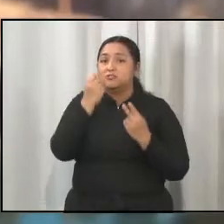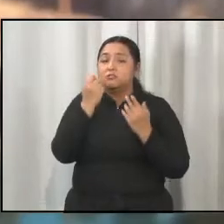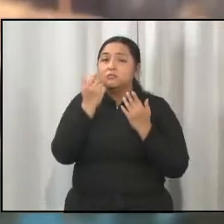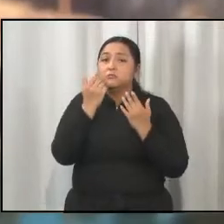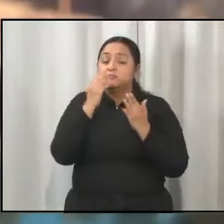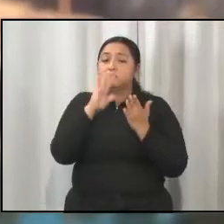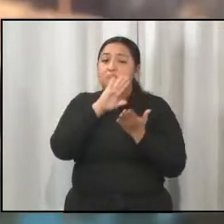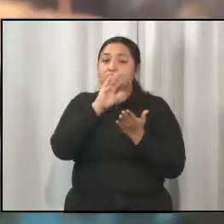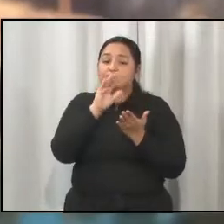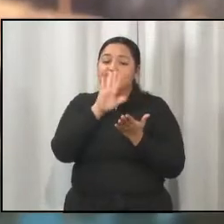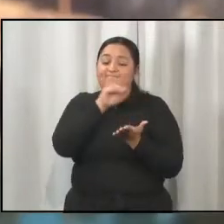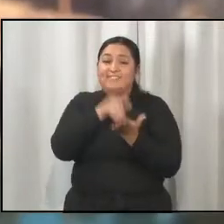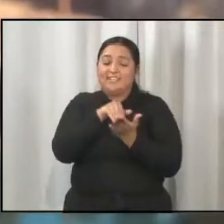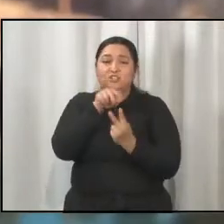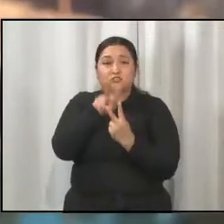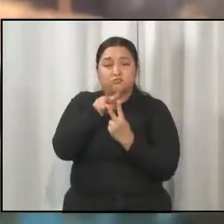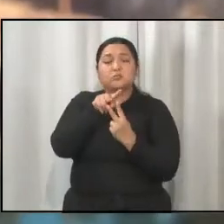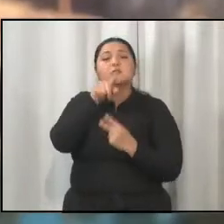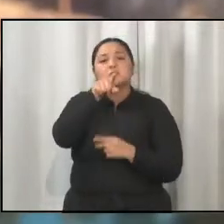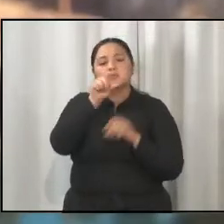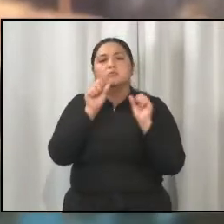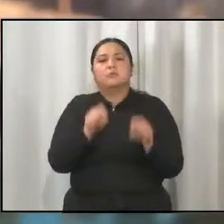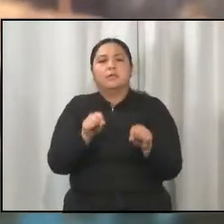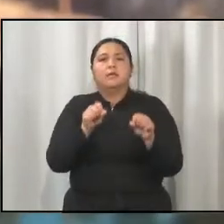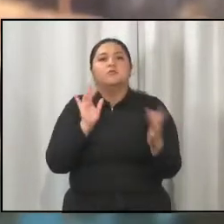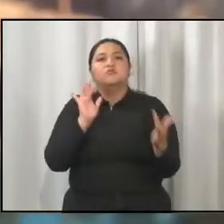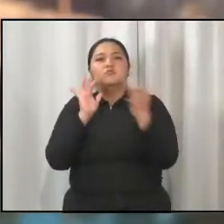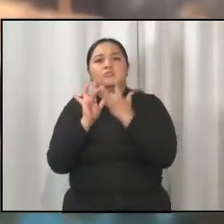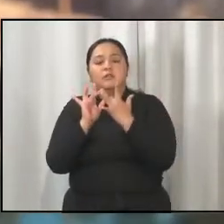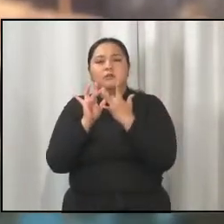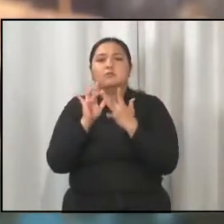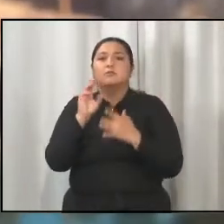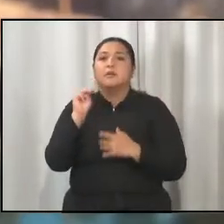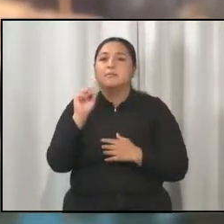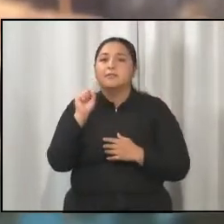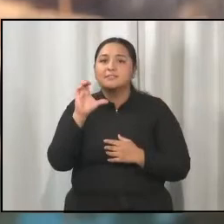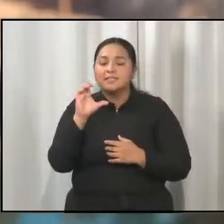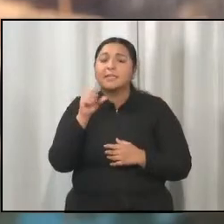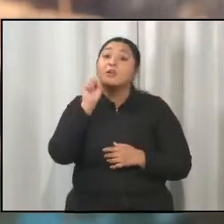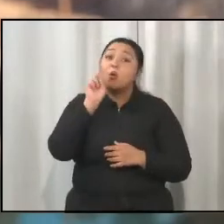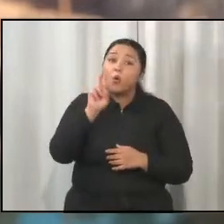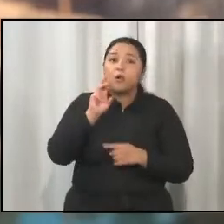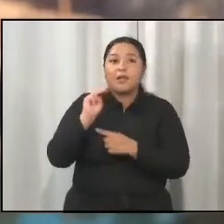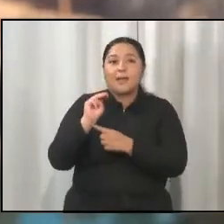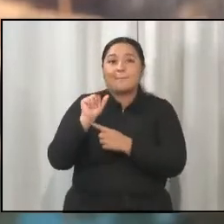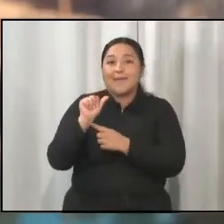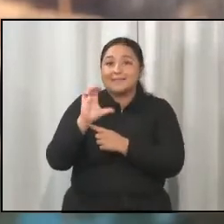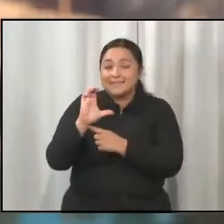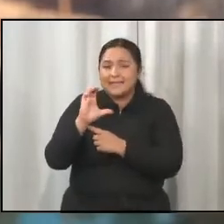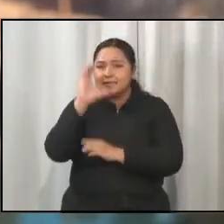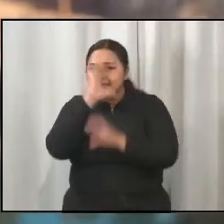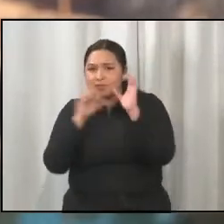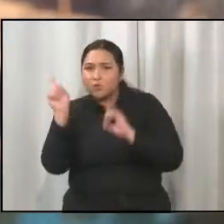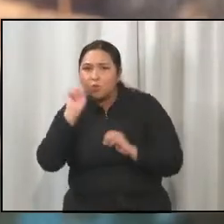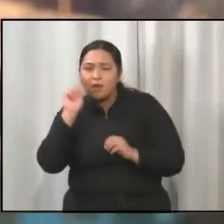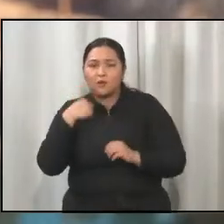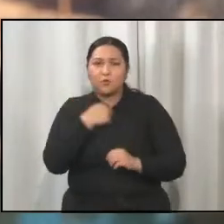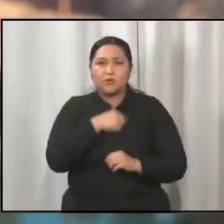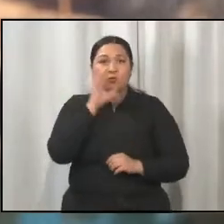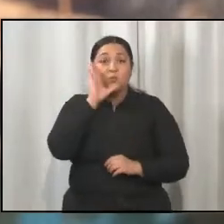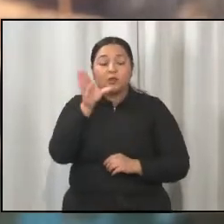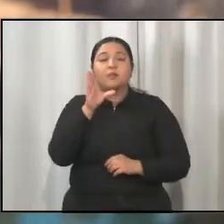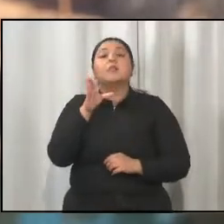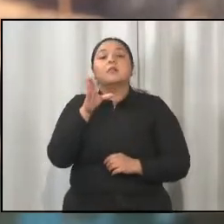to the MSC or going on to our website and looking at where the mobile access center will be and coming out and connecting with a